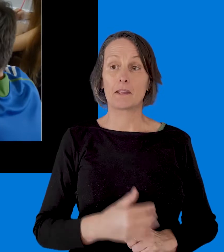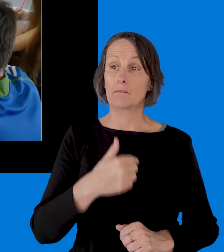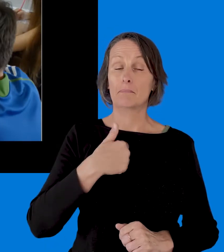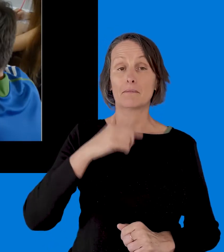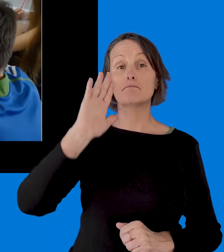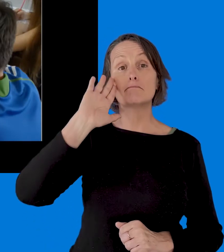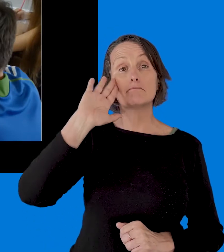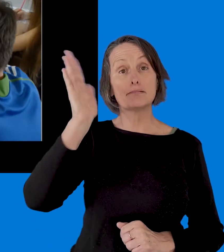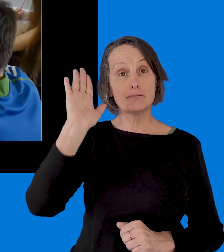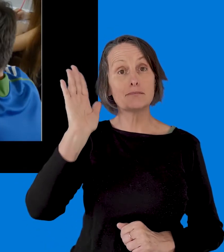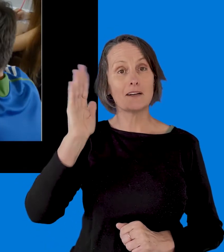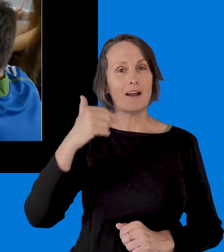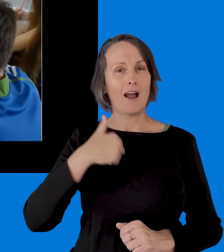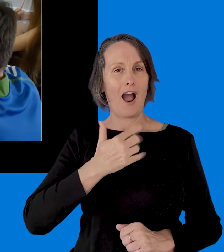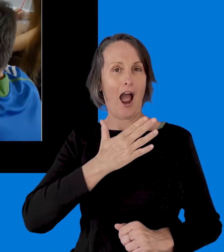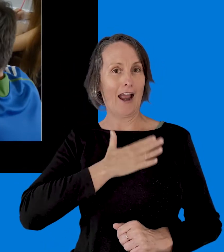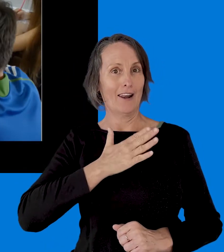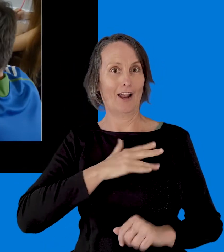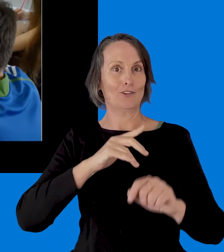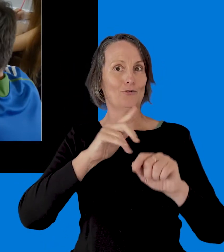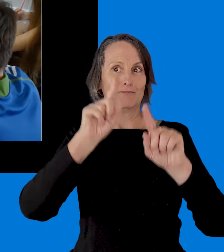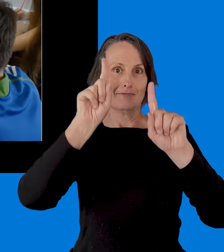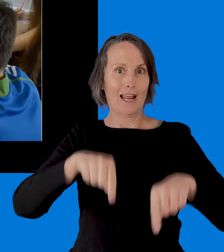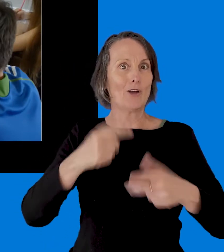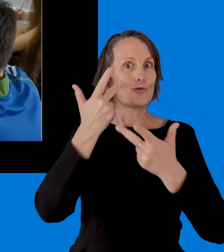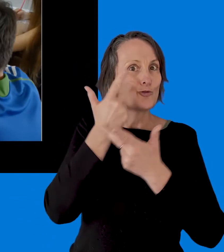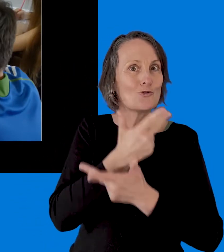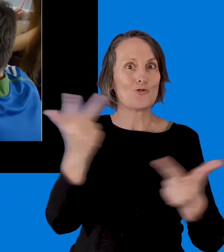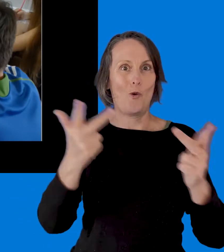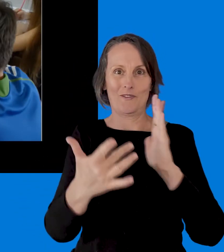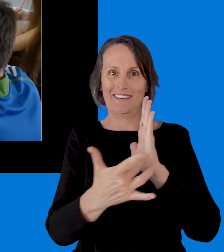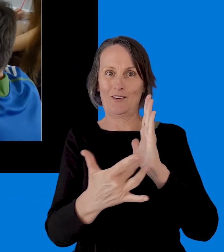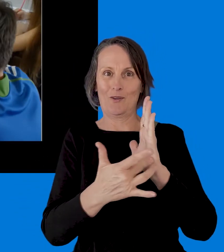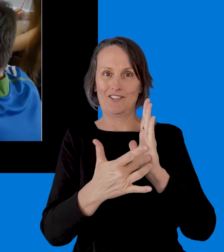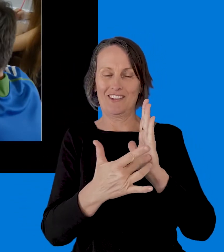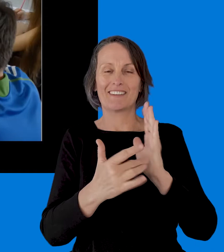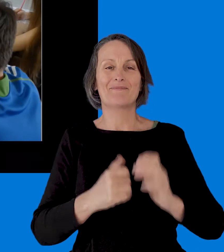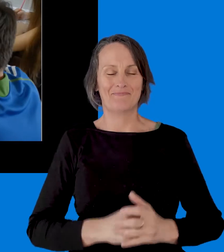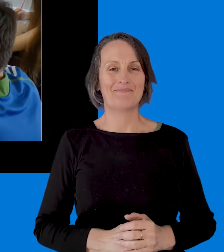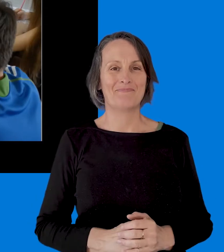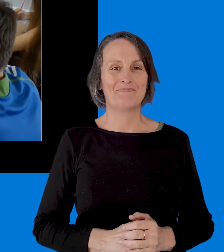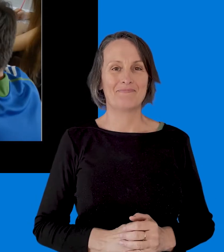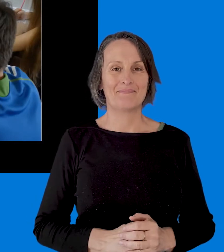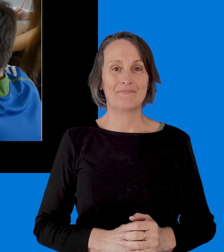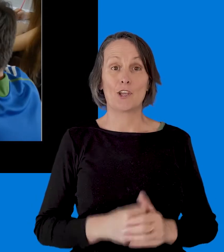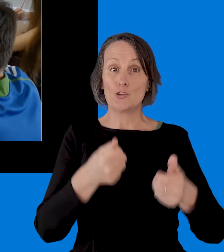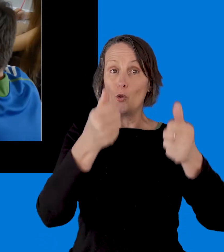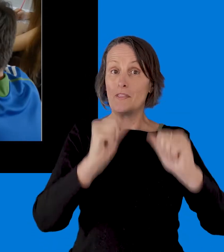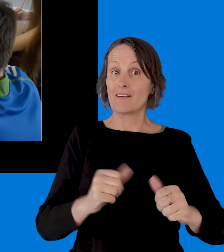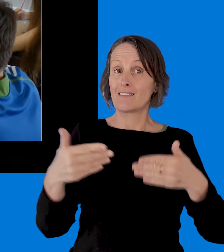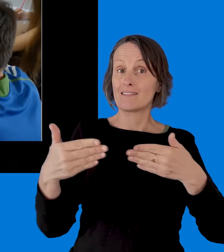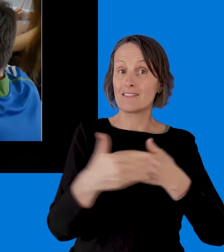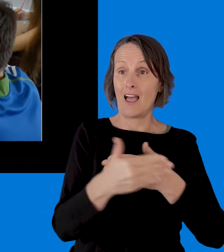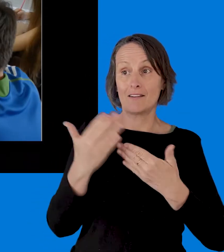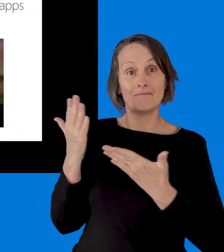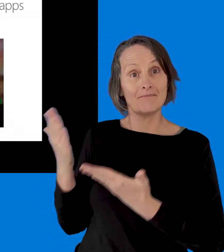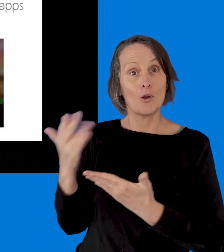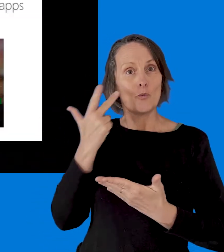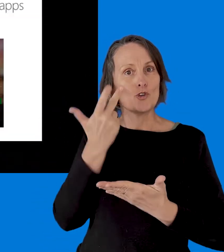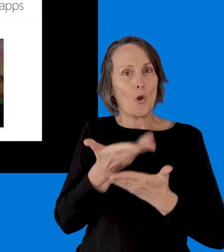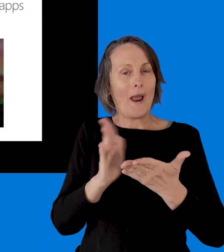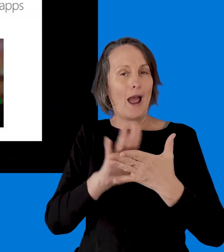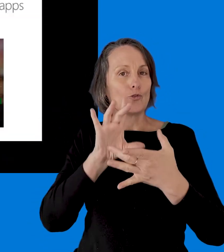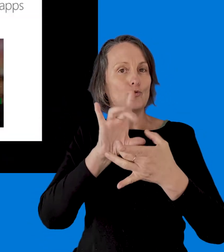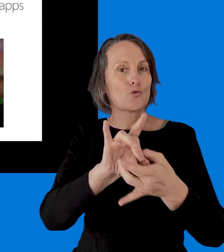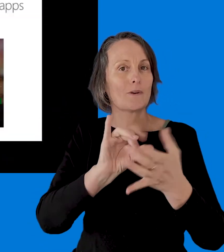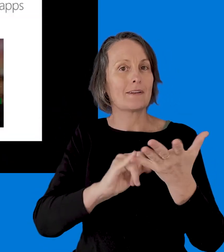So when I'm giving a talk, generally I like to jump right in and start using the technology. So the next slide actually